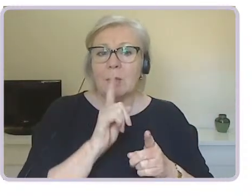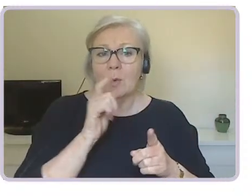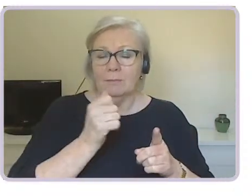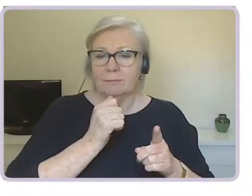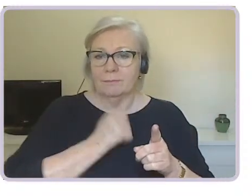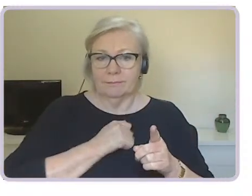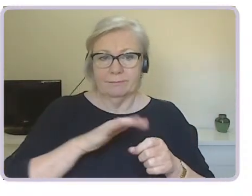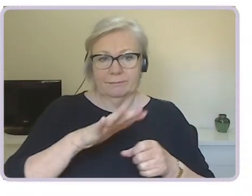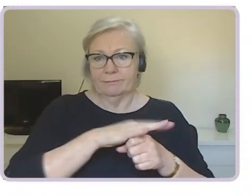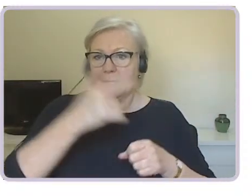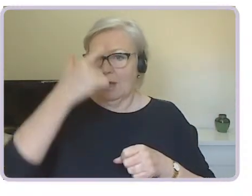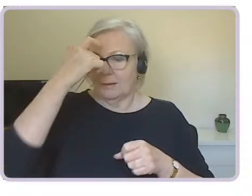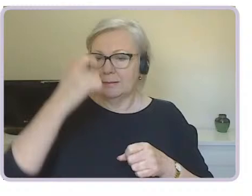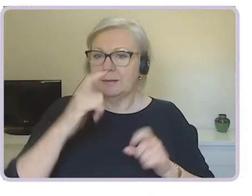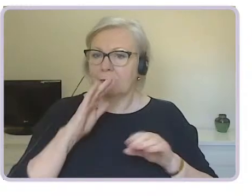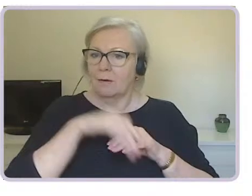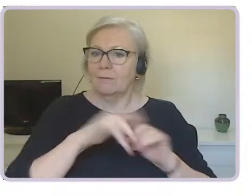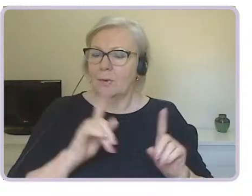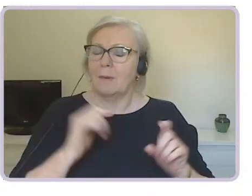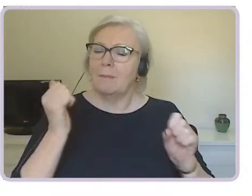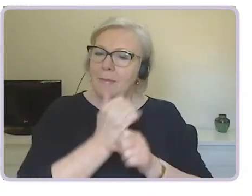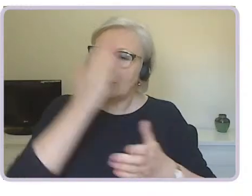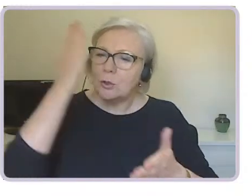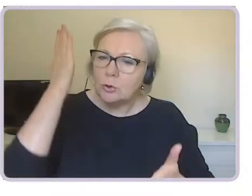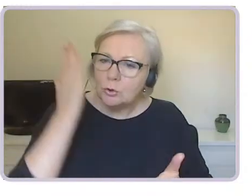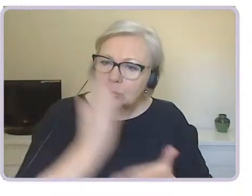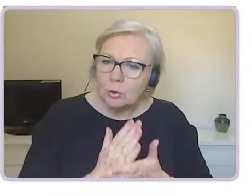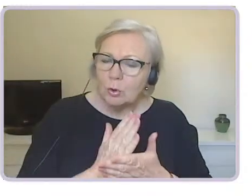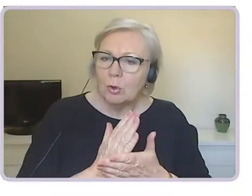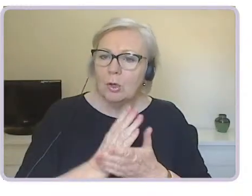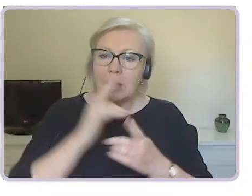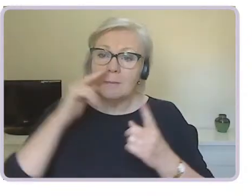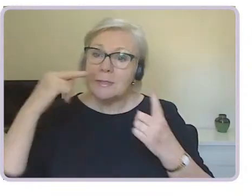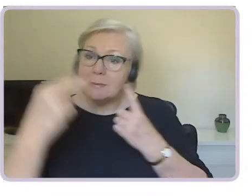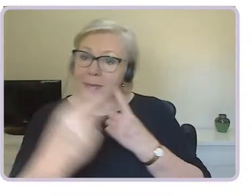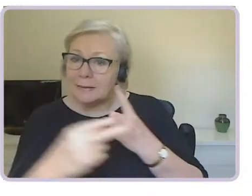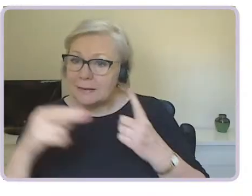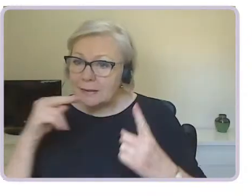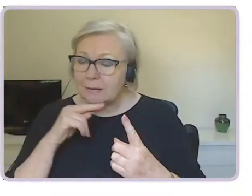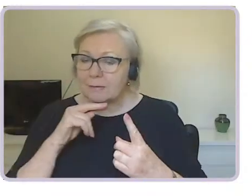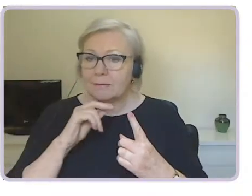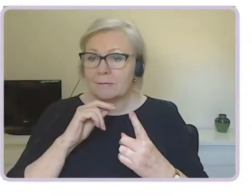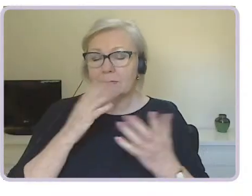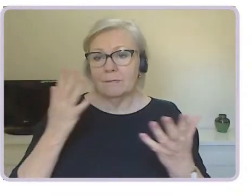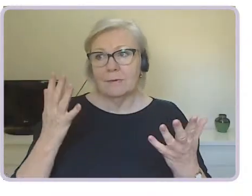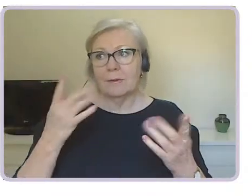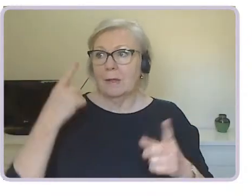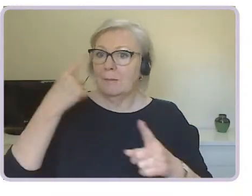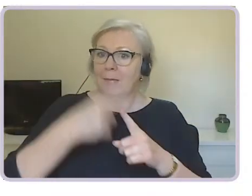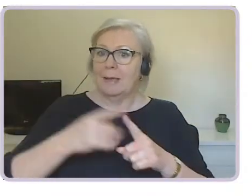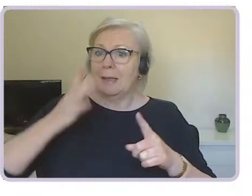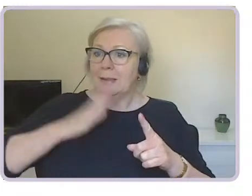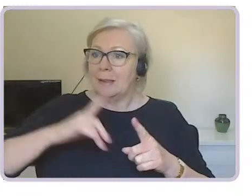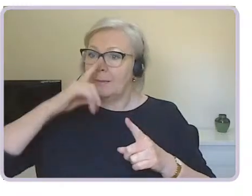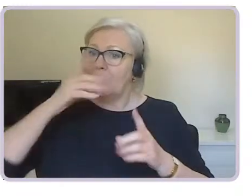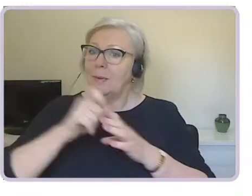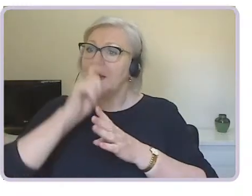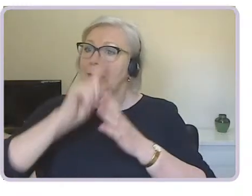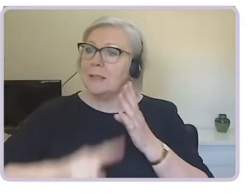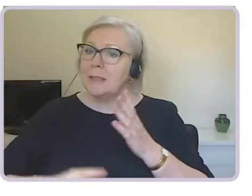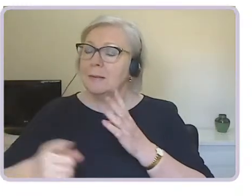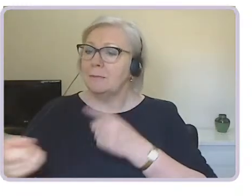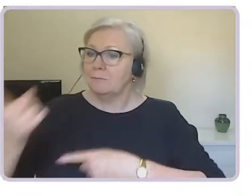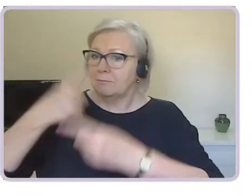about making sure the voices, the perspectives, and the needs of people with disability are